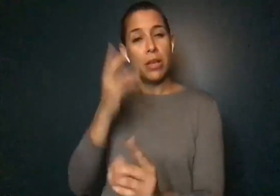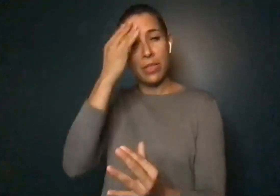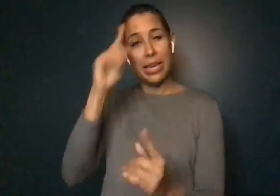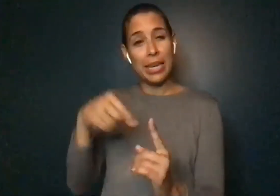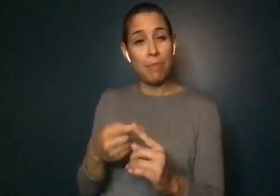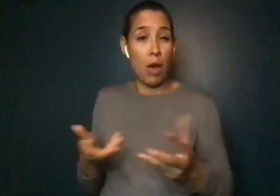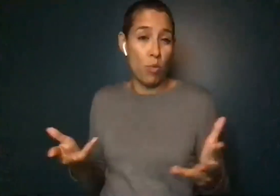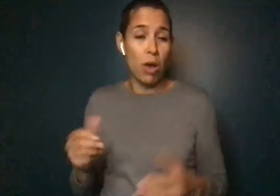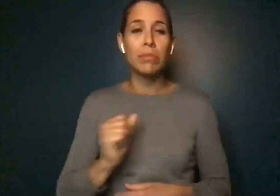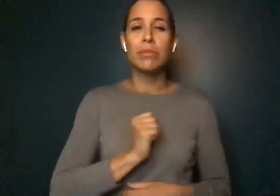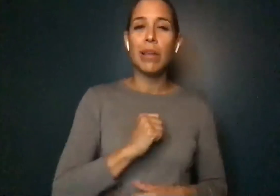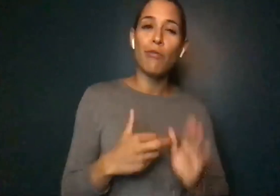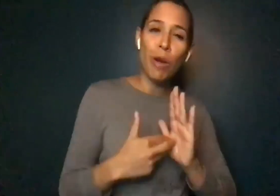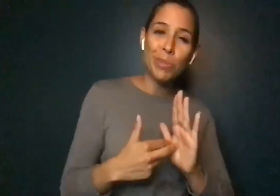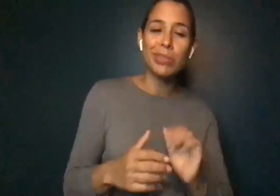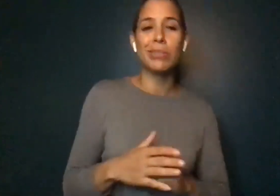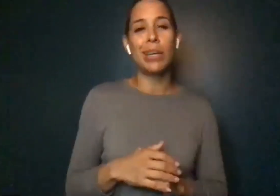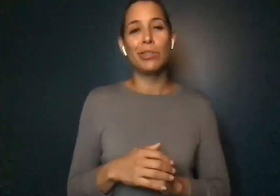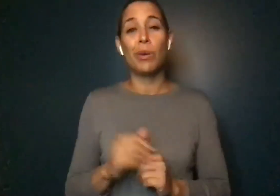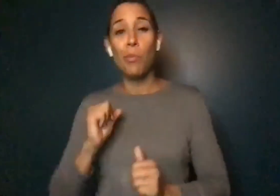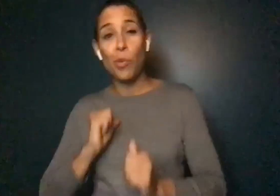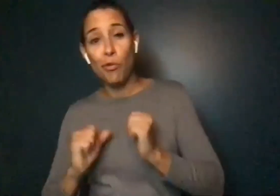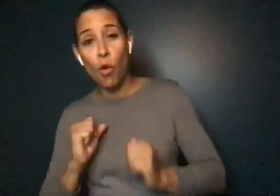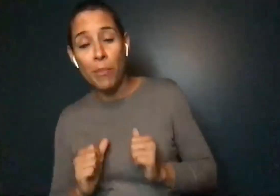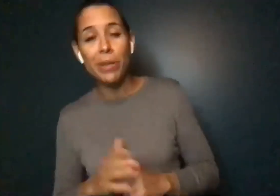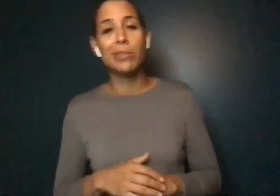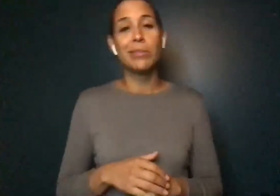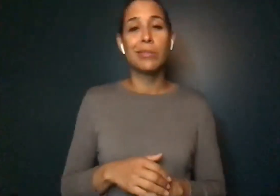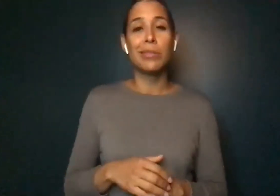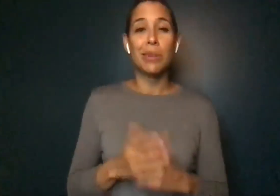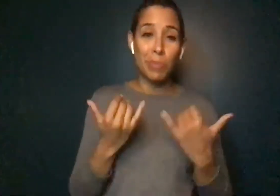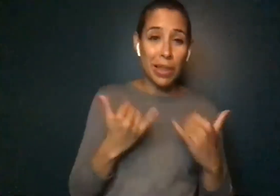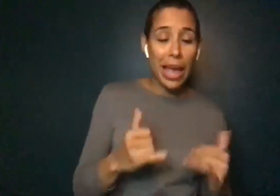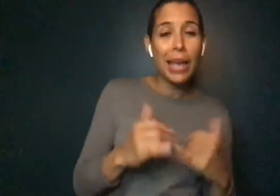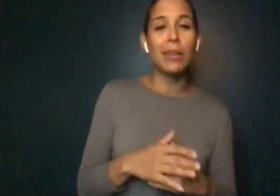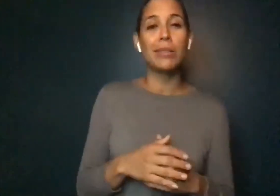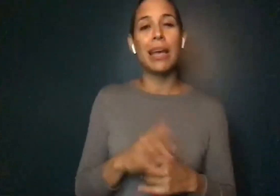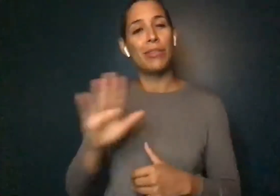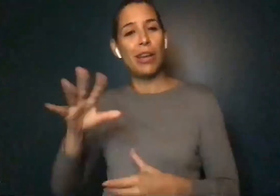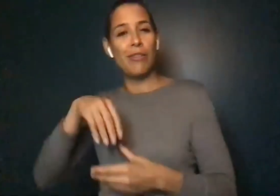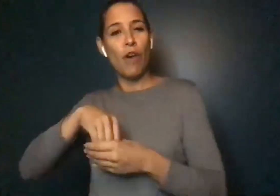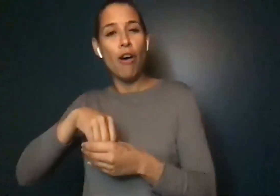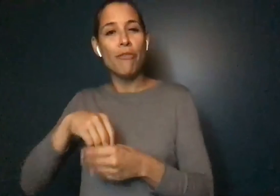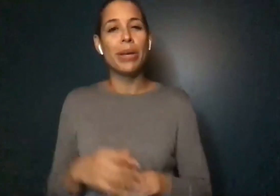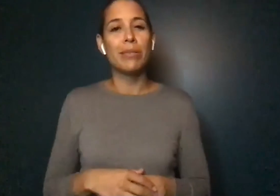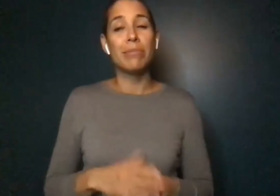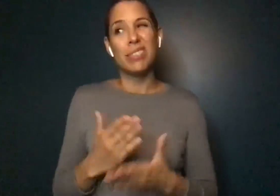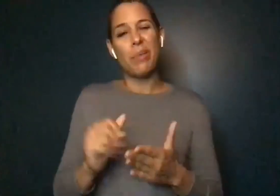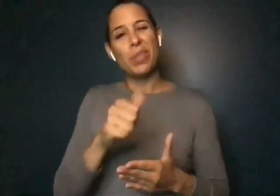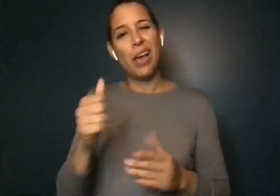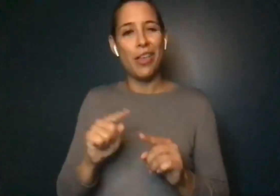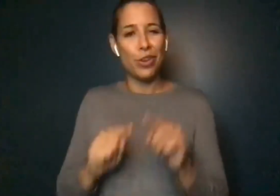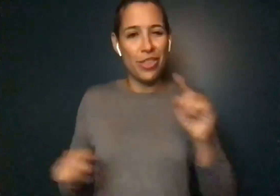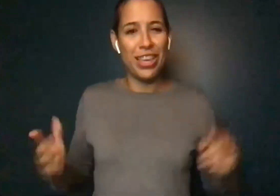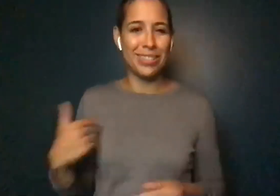performance play agency and some of the other things, um, that we talked about. So